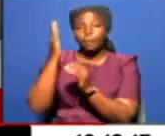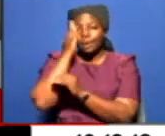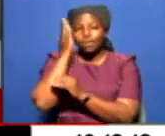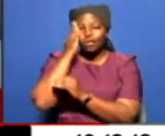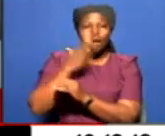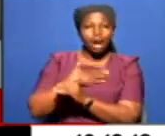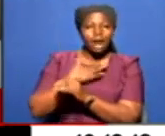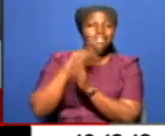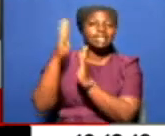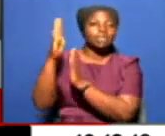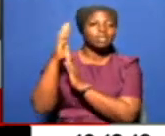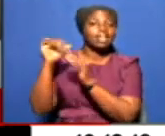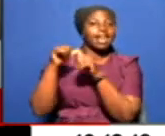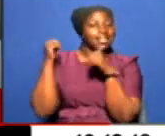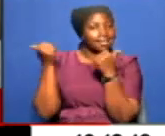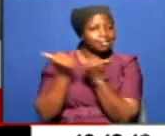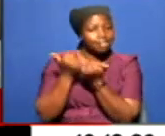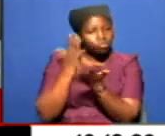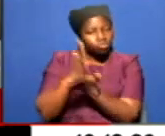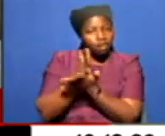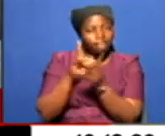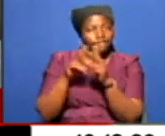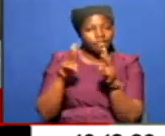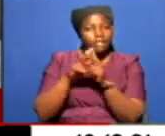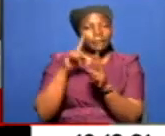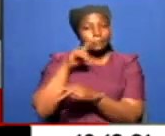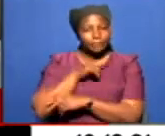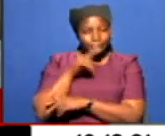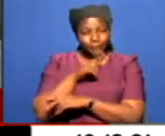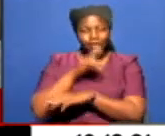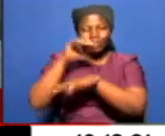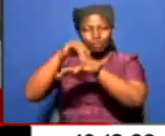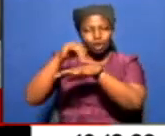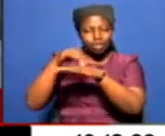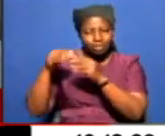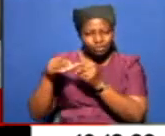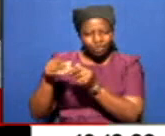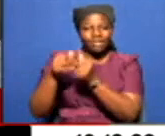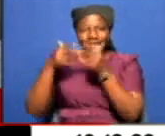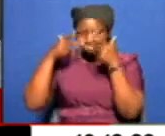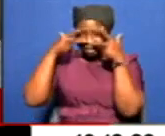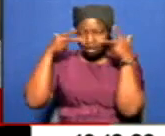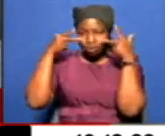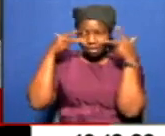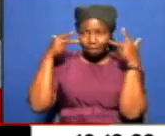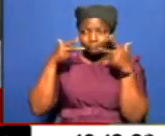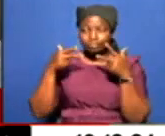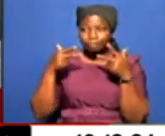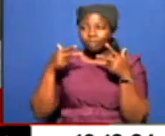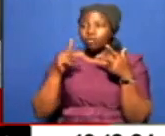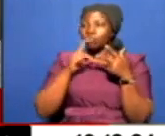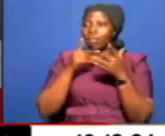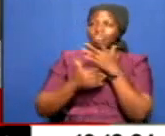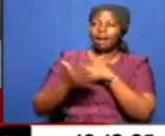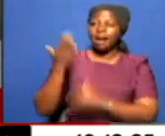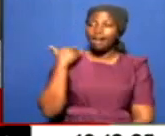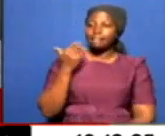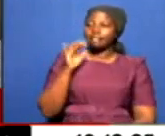resilient in matters countering terrorism. So in the last